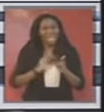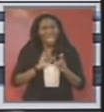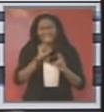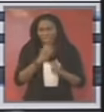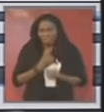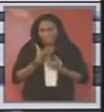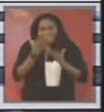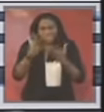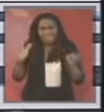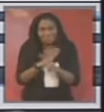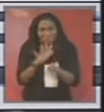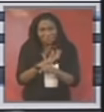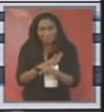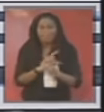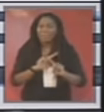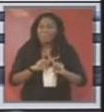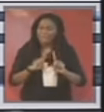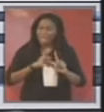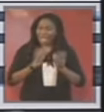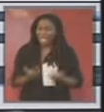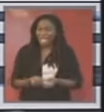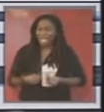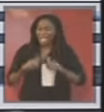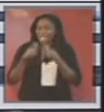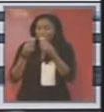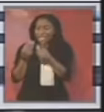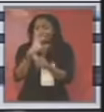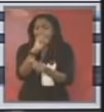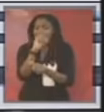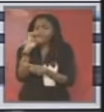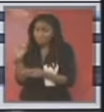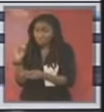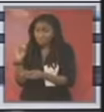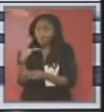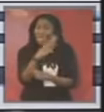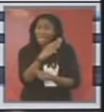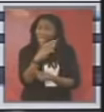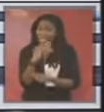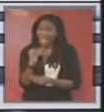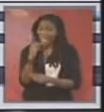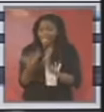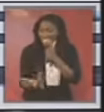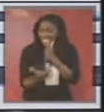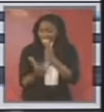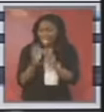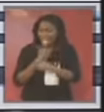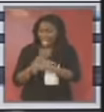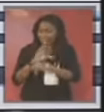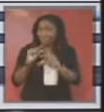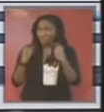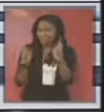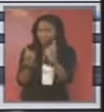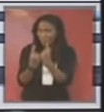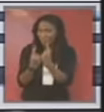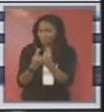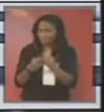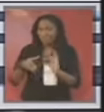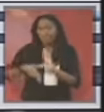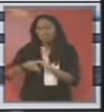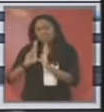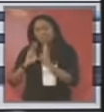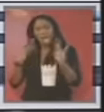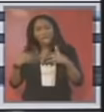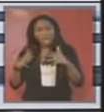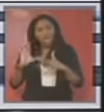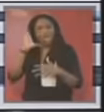and, of course, it reviewed by the Immunization Technical Advisory Group. And I'm sure you will hear more about this report and the